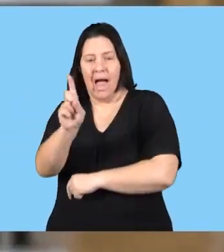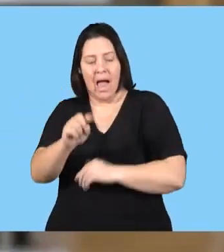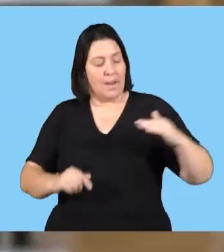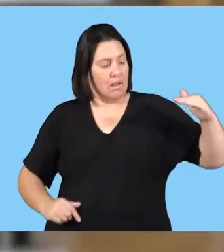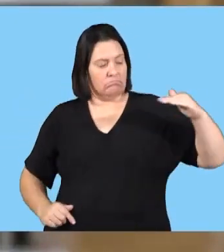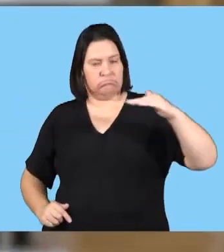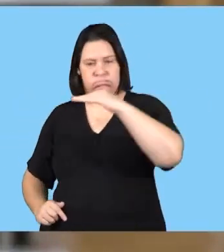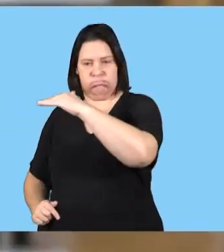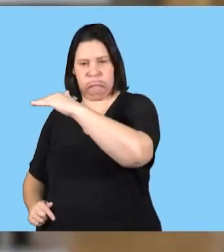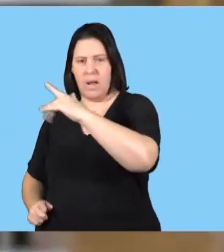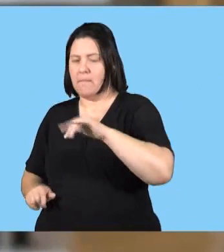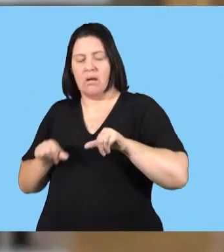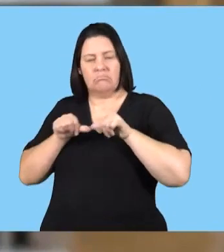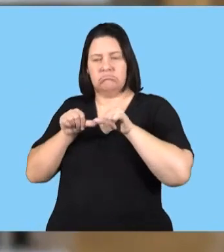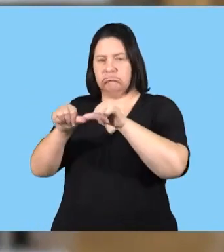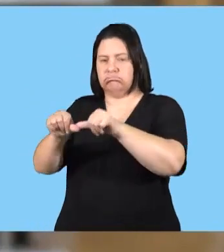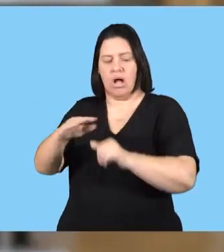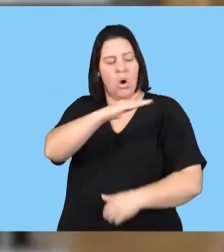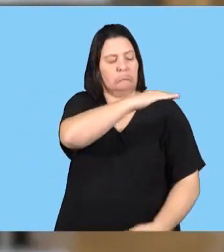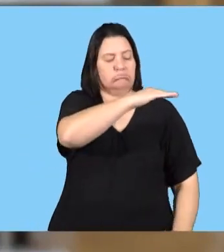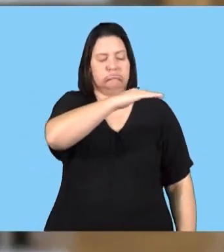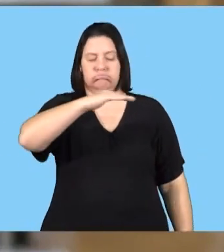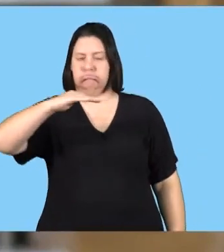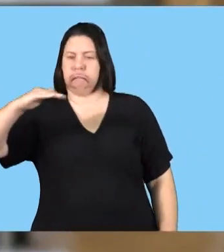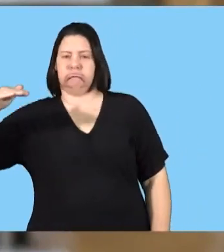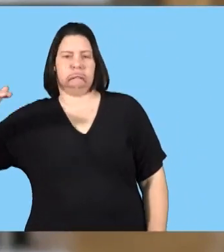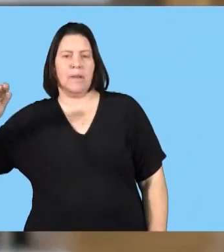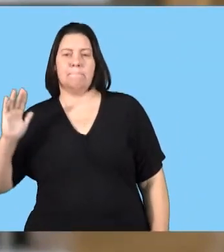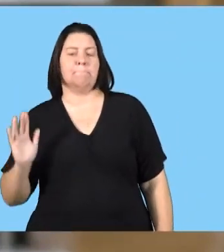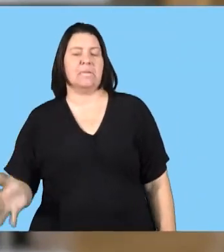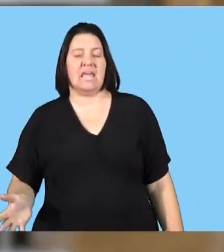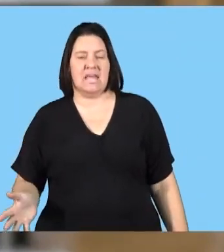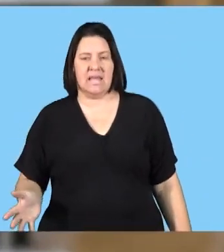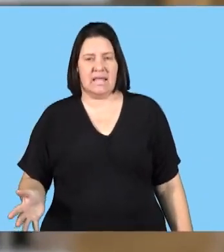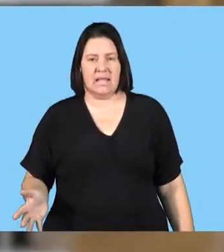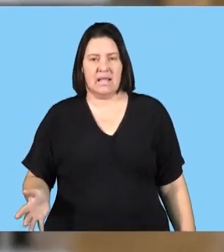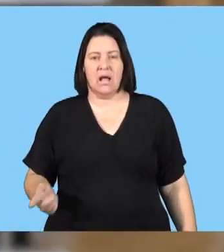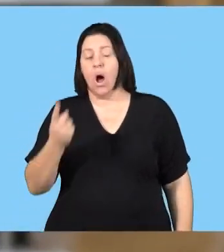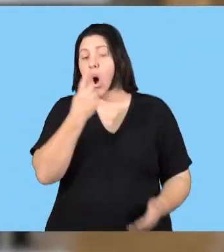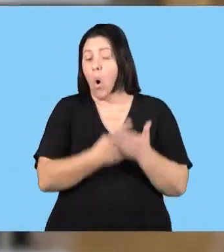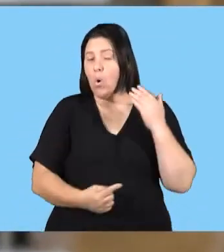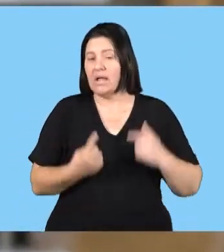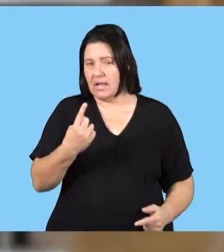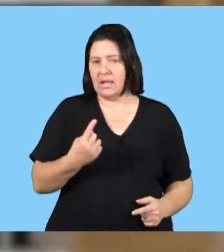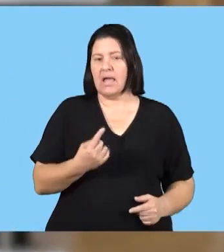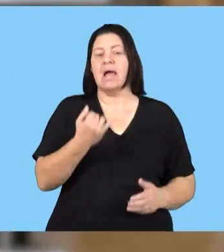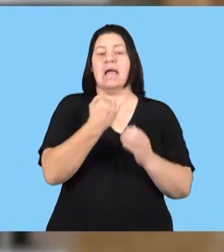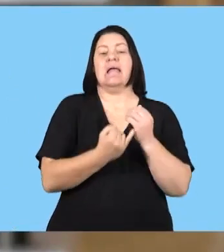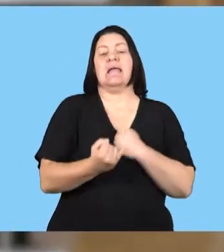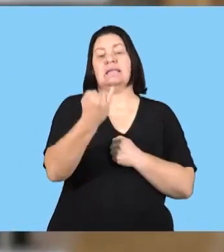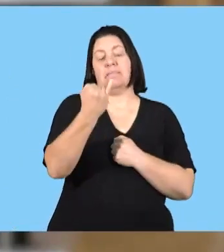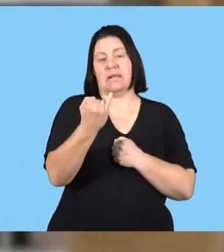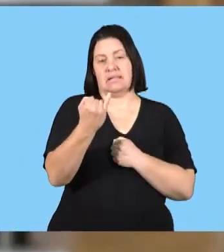the relationship is just constant, it is not changing. The only thing which is changing is the